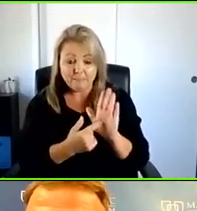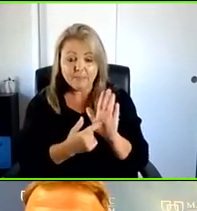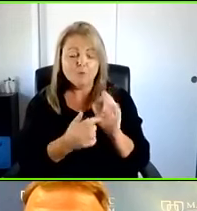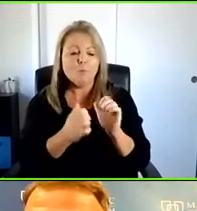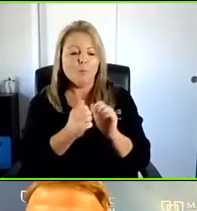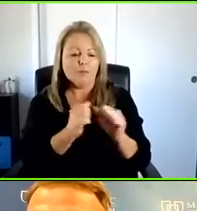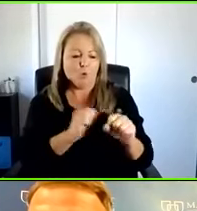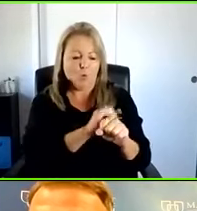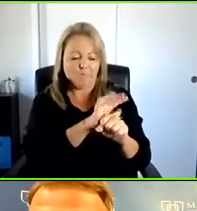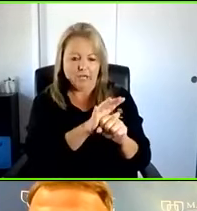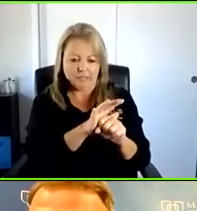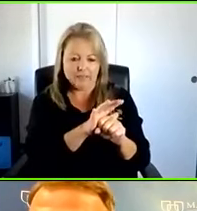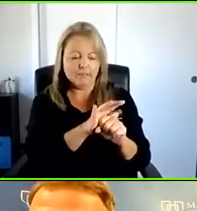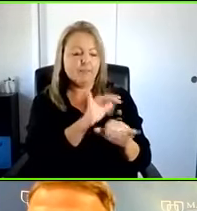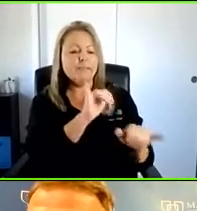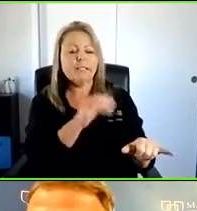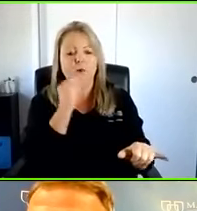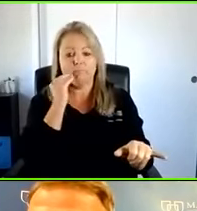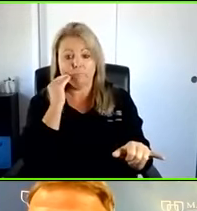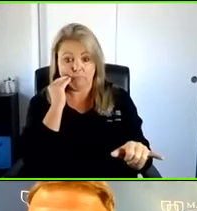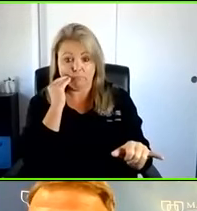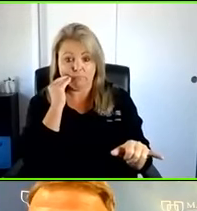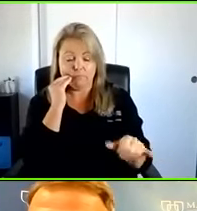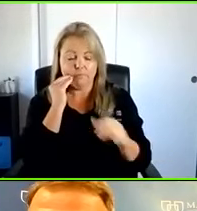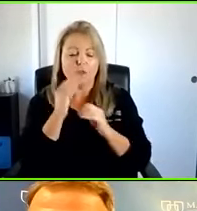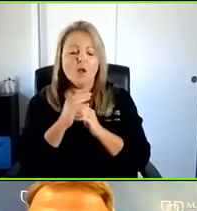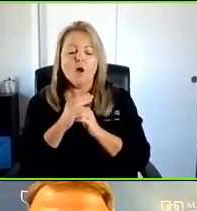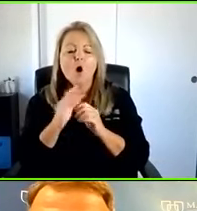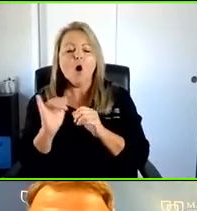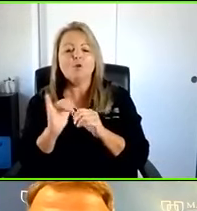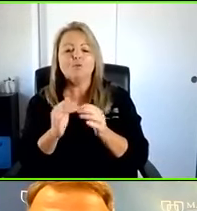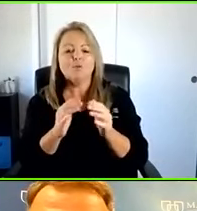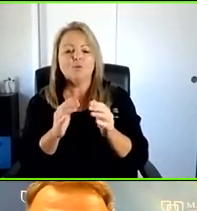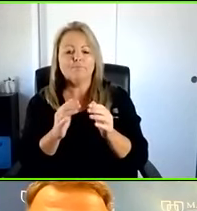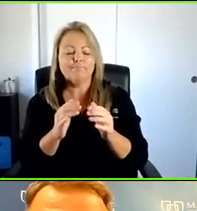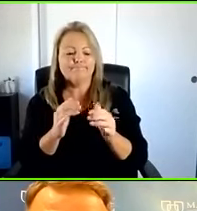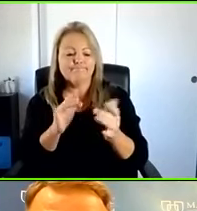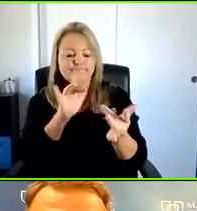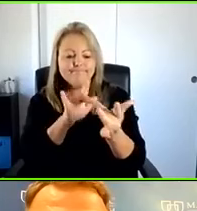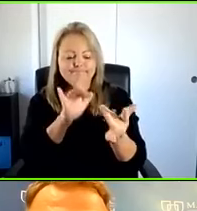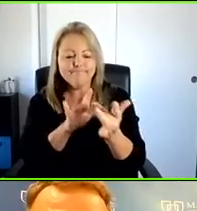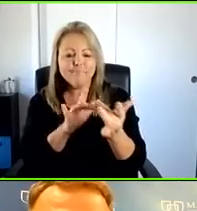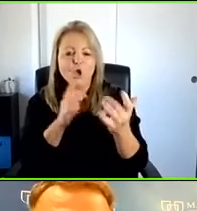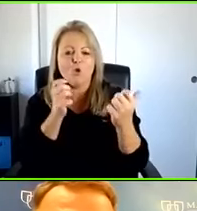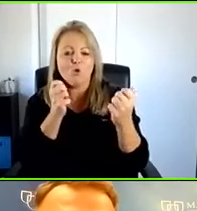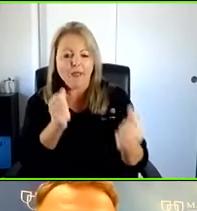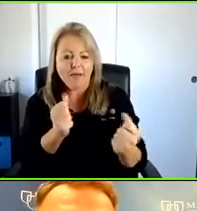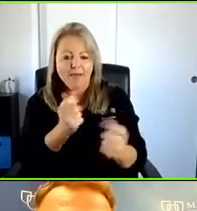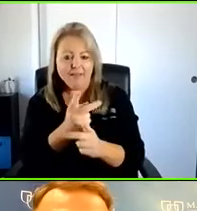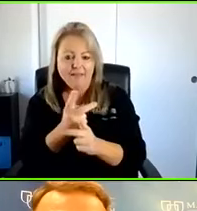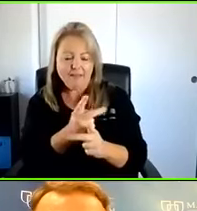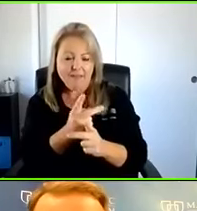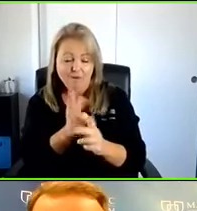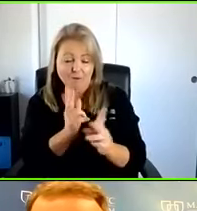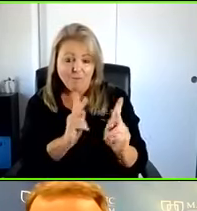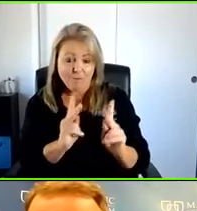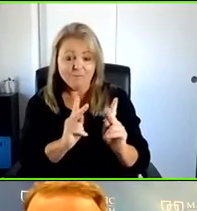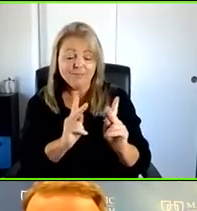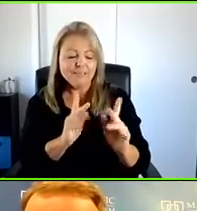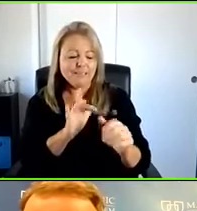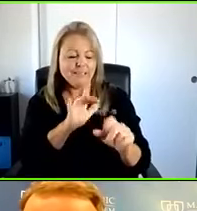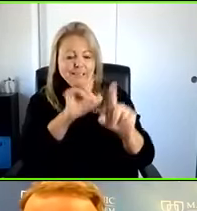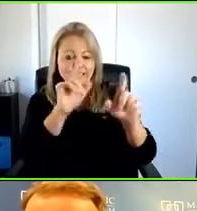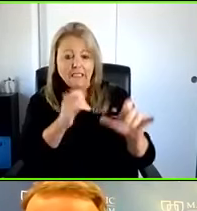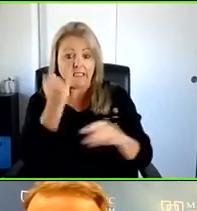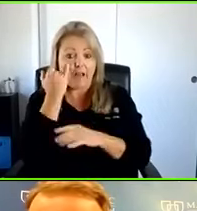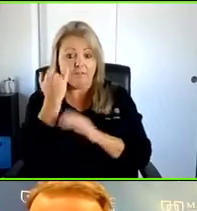with COVID-19, stay home. Also reach out to your local healthcare partners and get tested if you have those symptoms. Again,